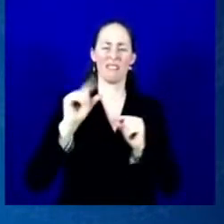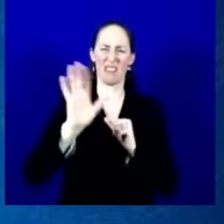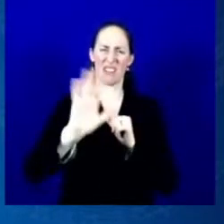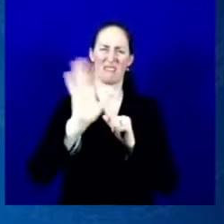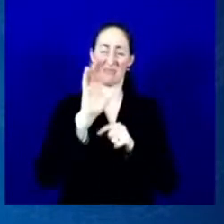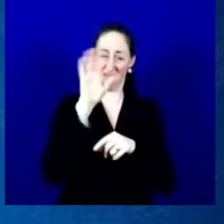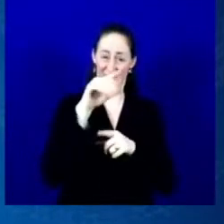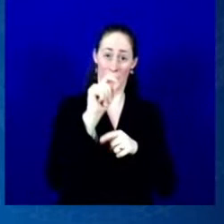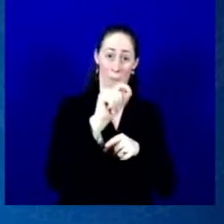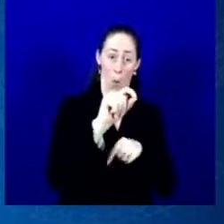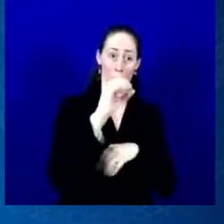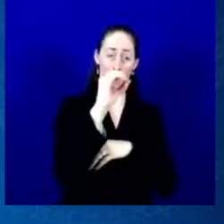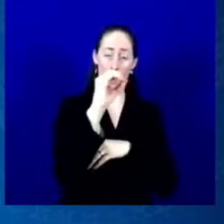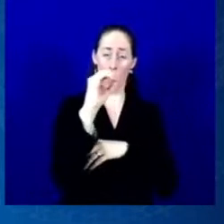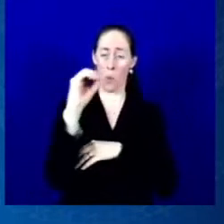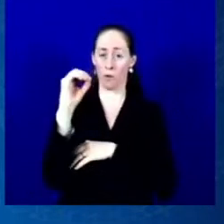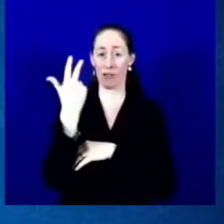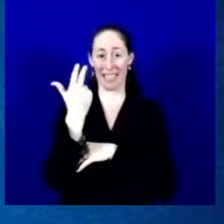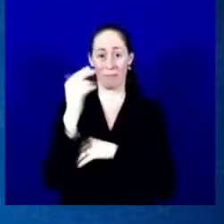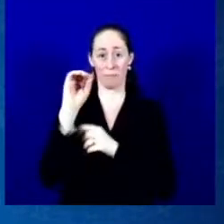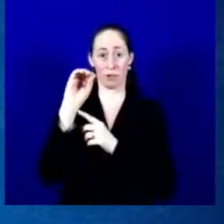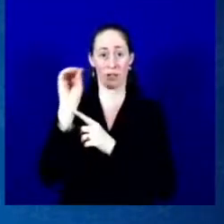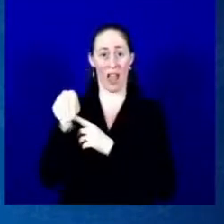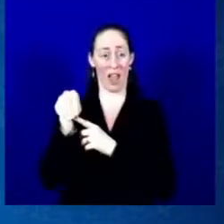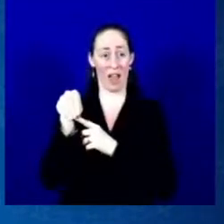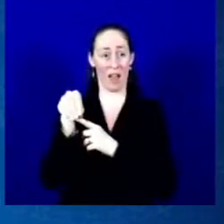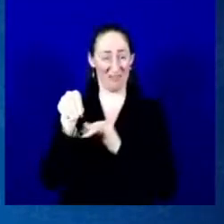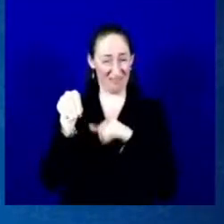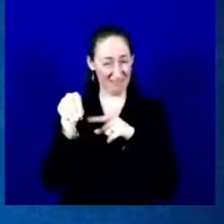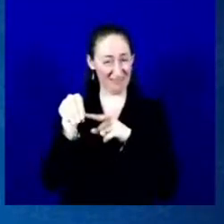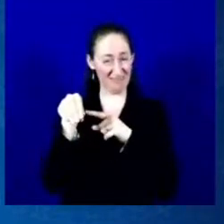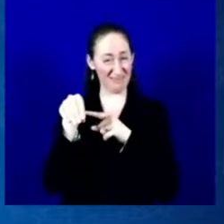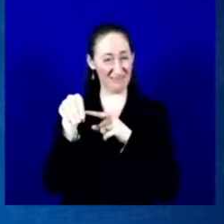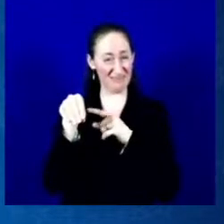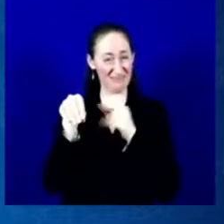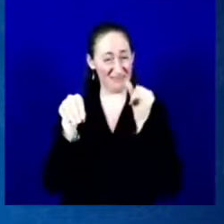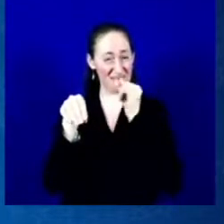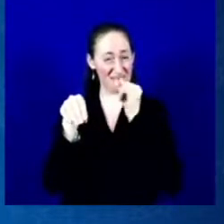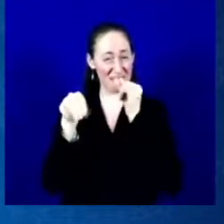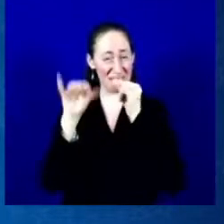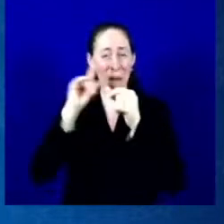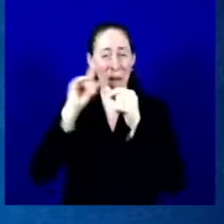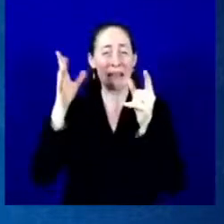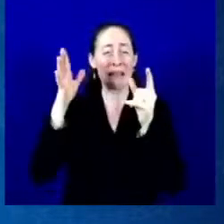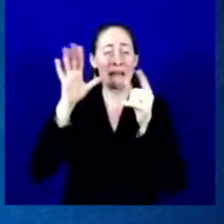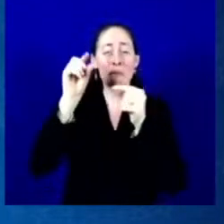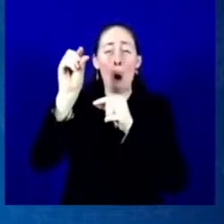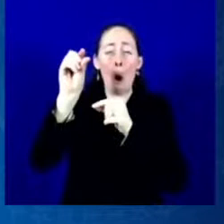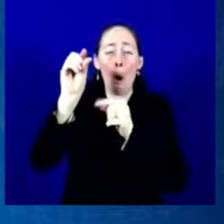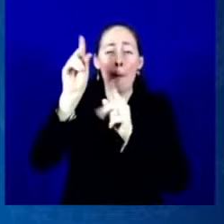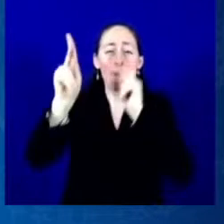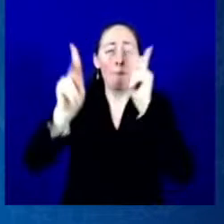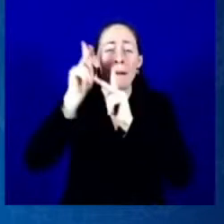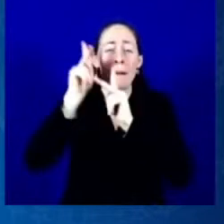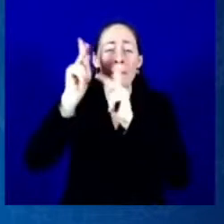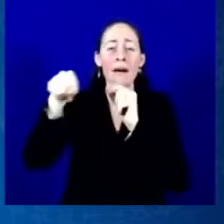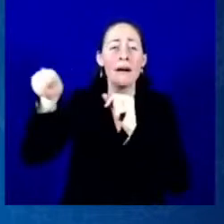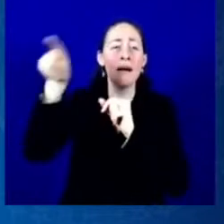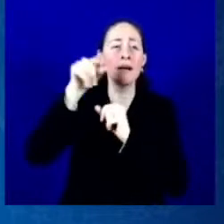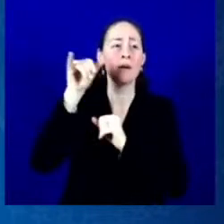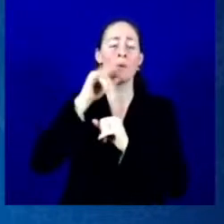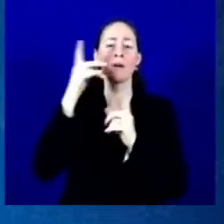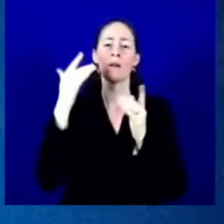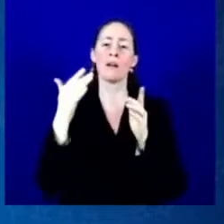0.3%. And the IRS is going to crack down on millionaires and billionaires who cheat on their taxes.